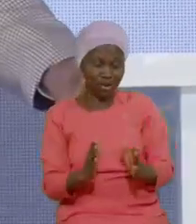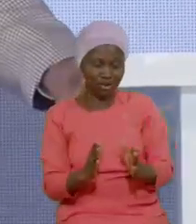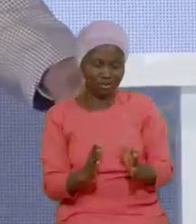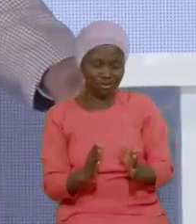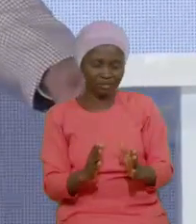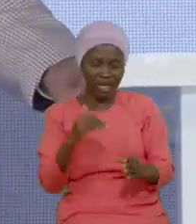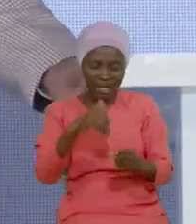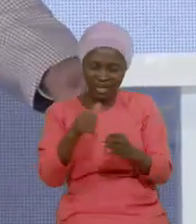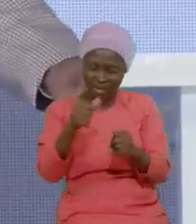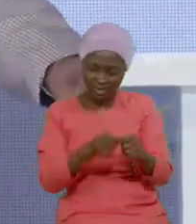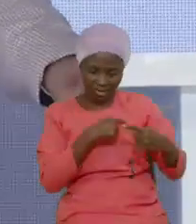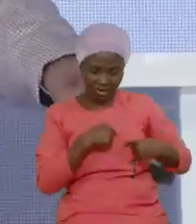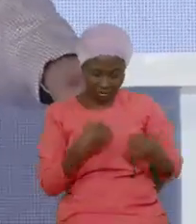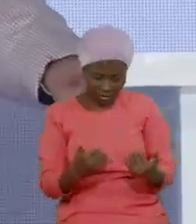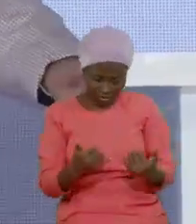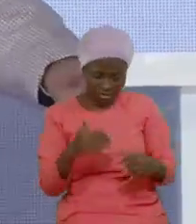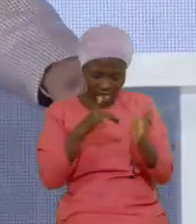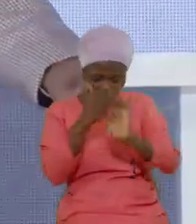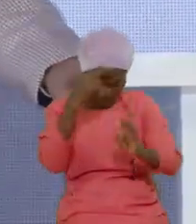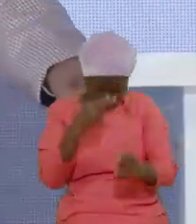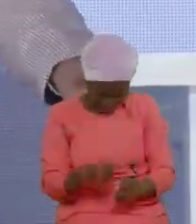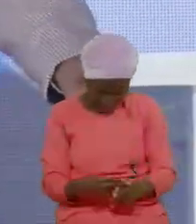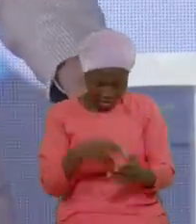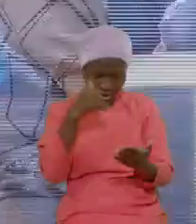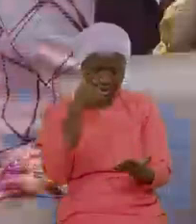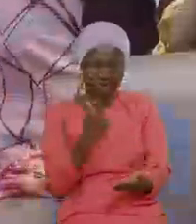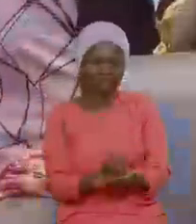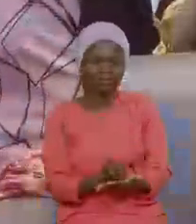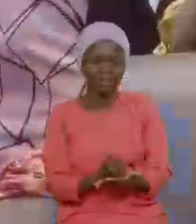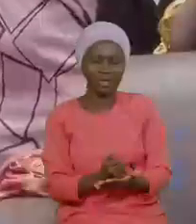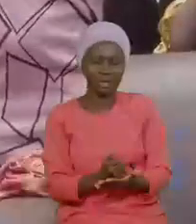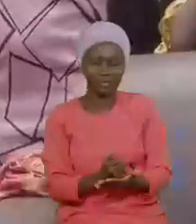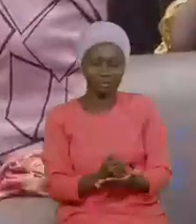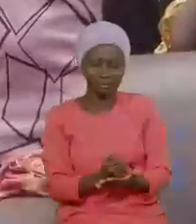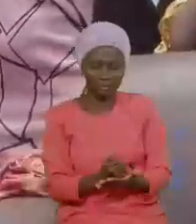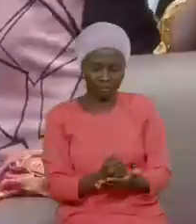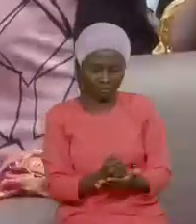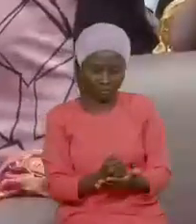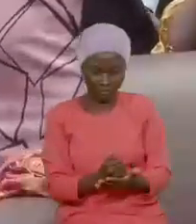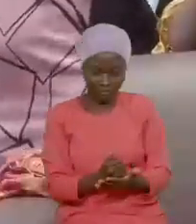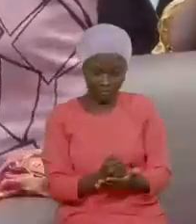In every heart now, in Jesus' name.